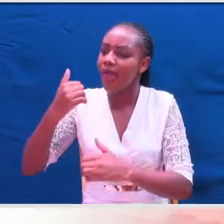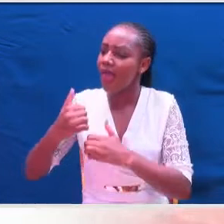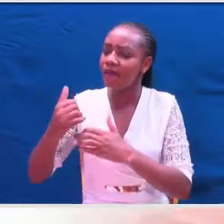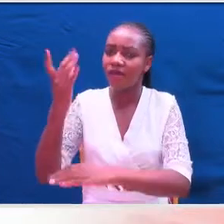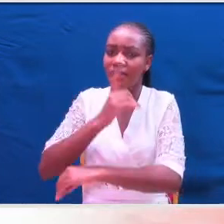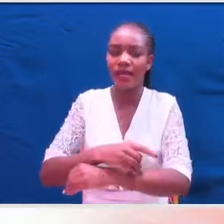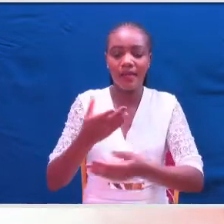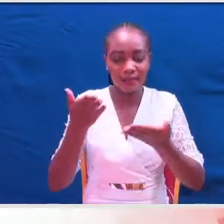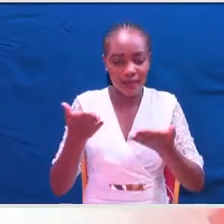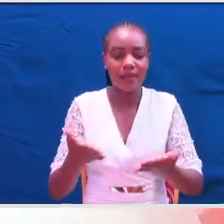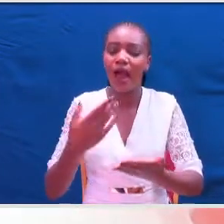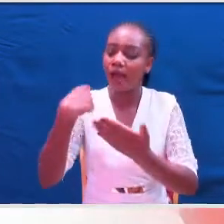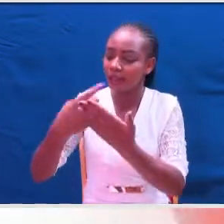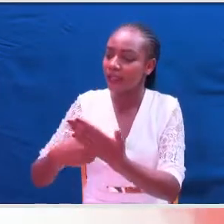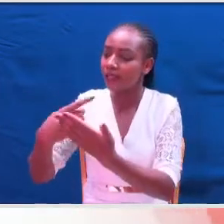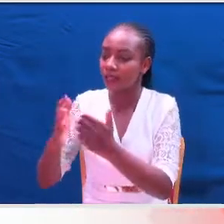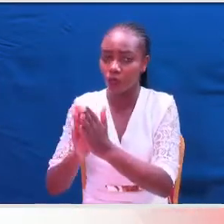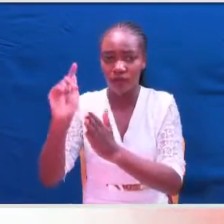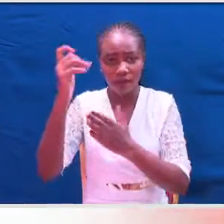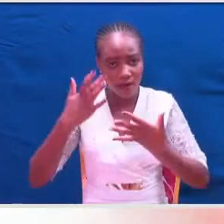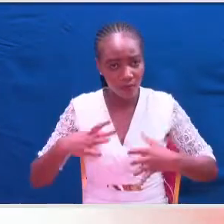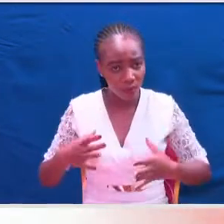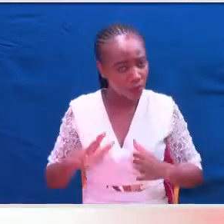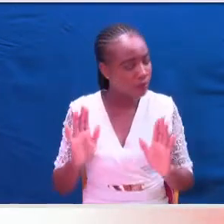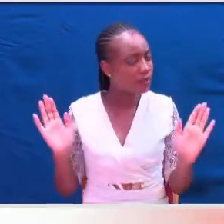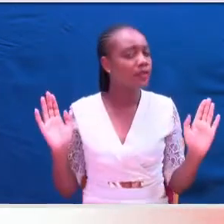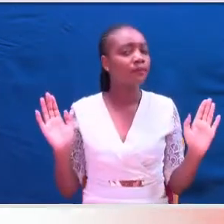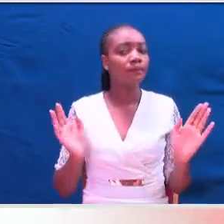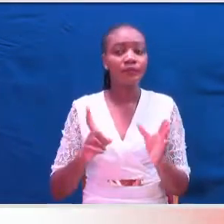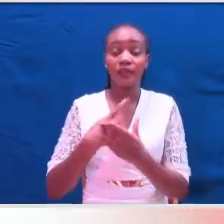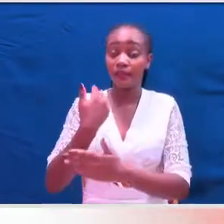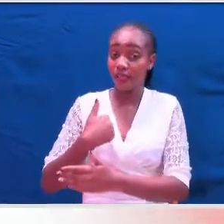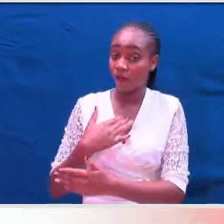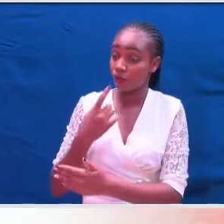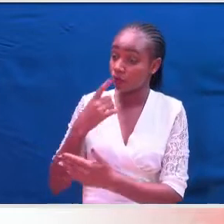ako hapa wakijadiliana na mahasla. Mimi nataka niwaambie Kanairo,